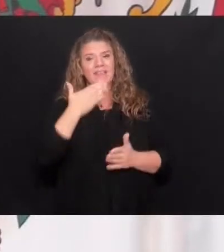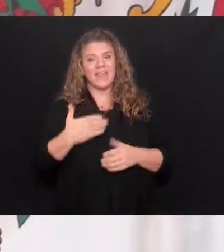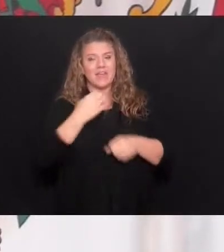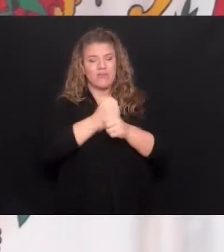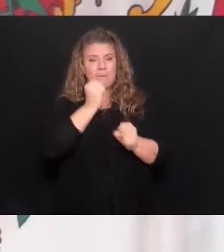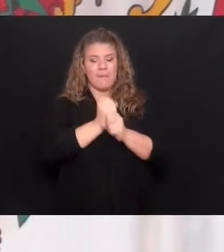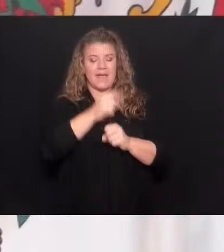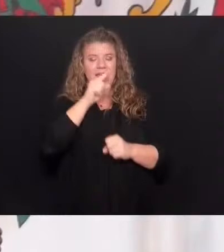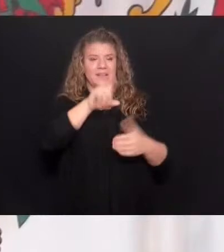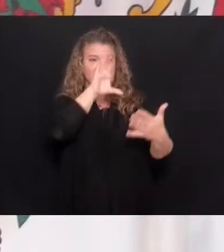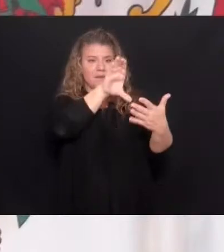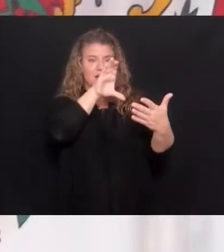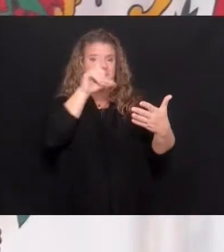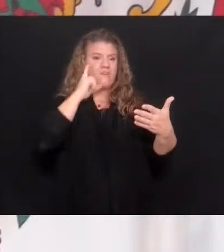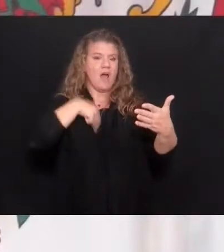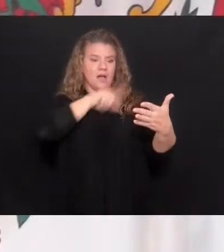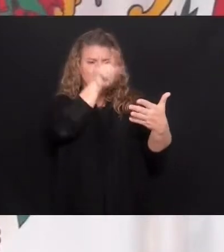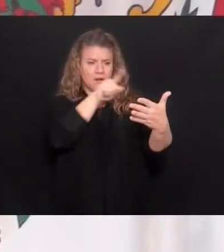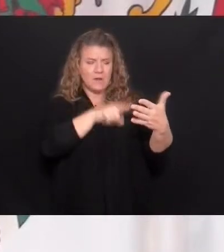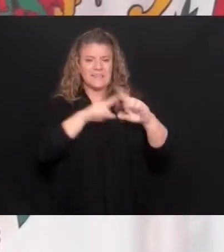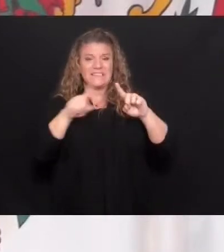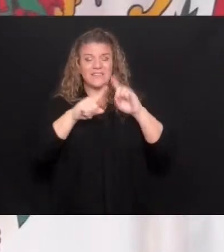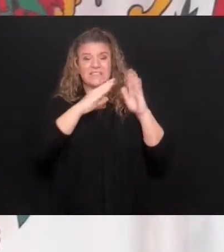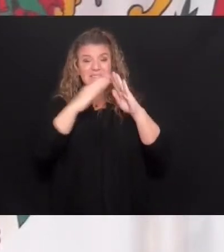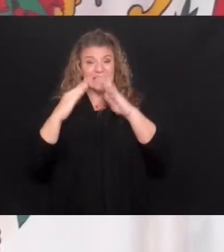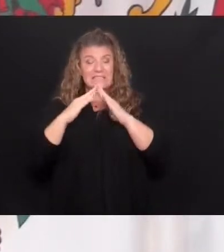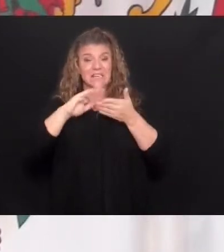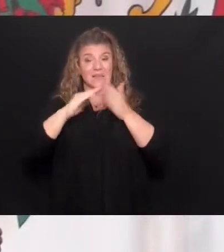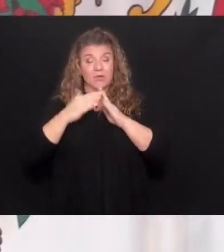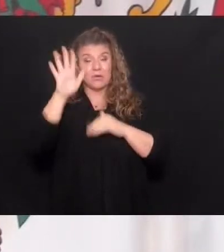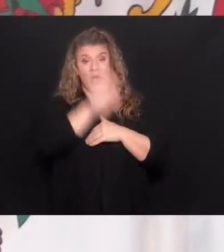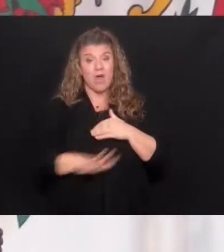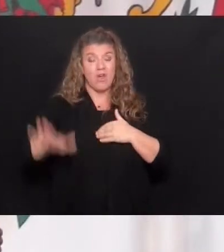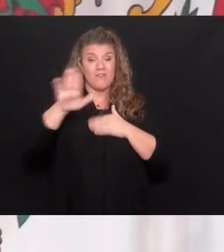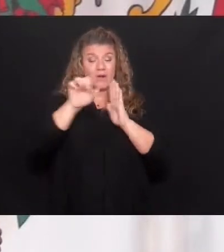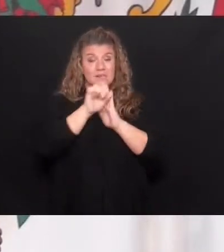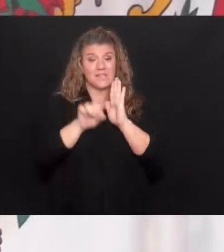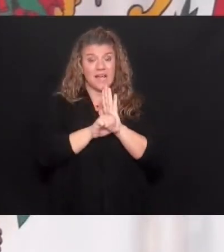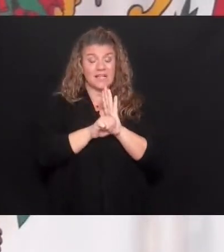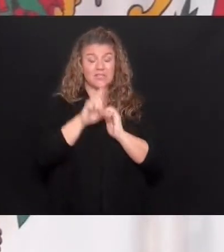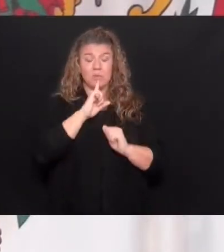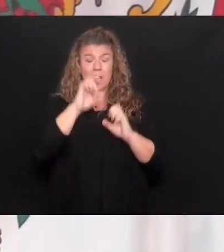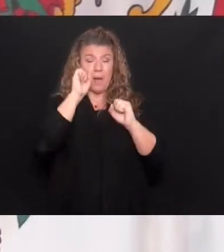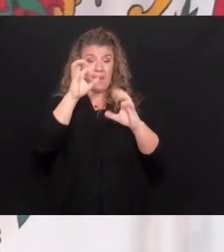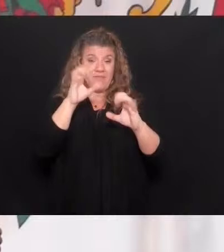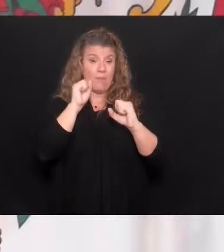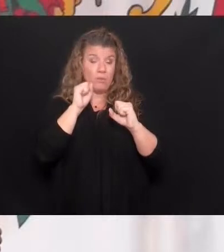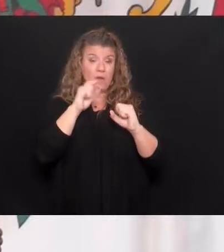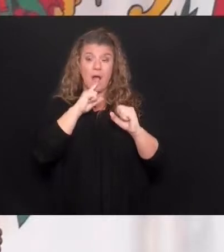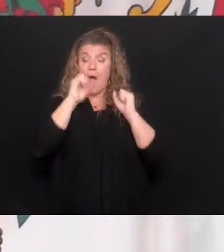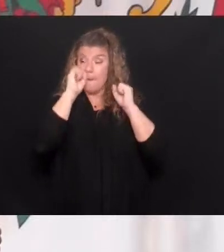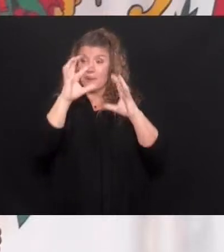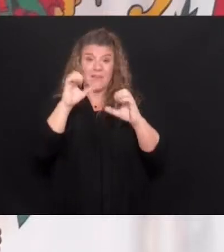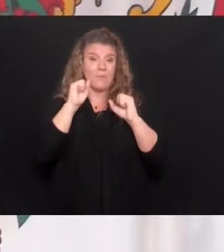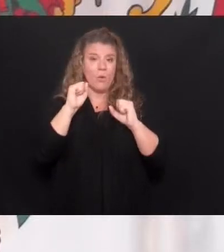little narrative together with all these cities and communities across our state. It's unbelievable. Unbelievable to think